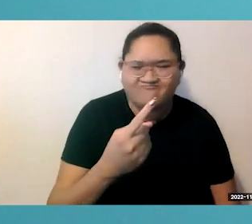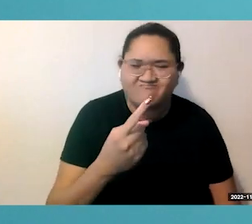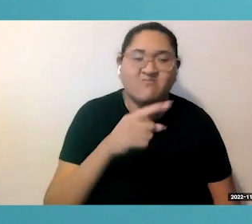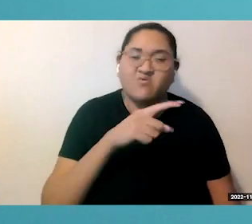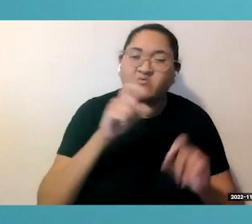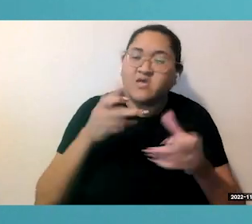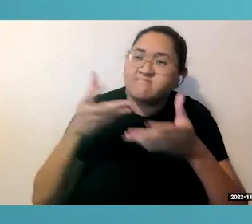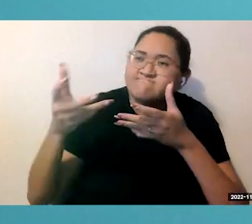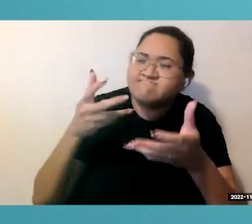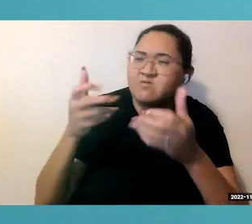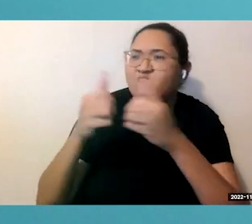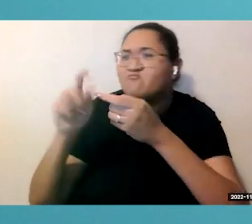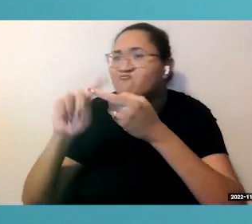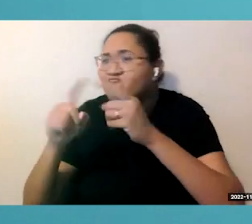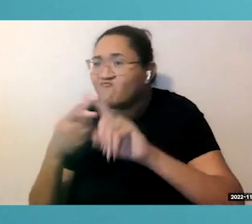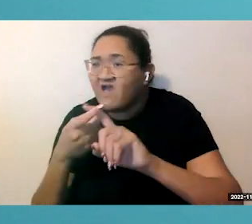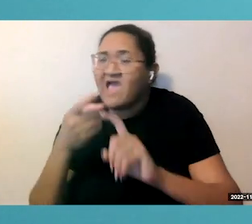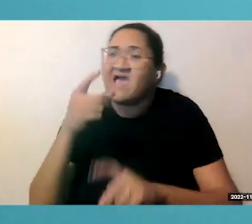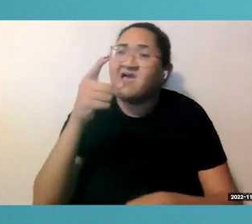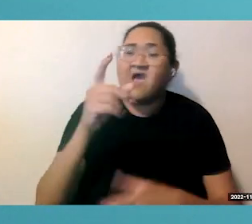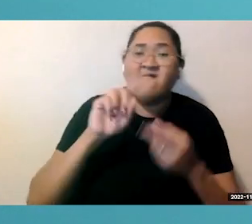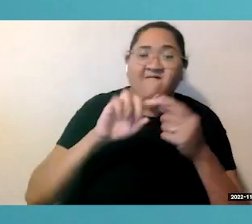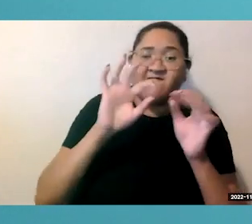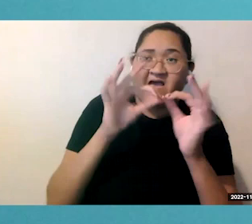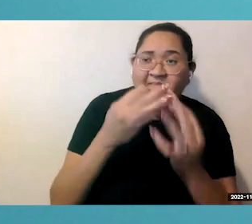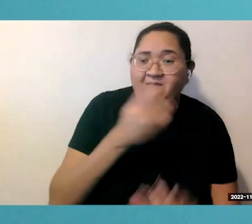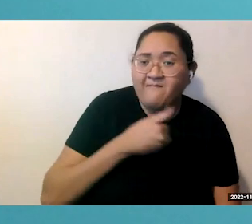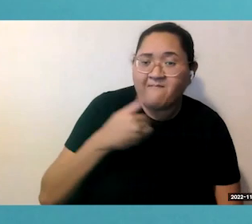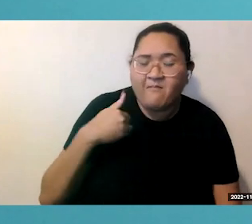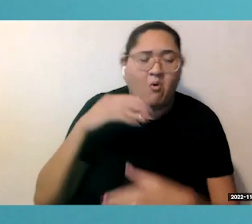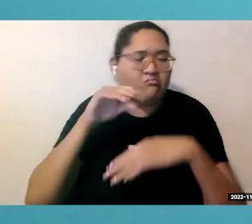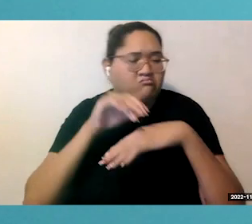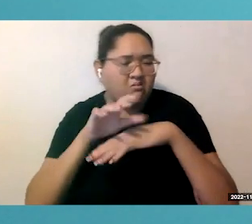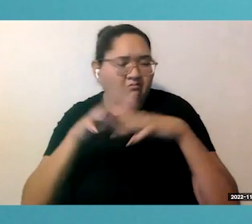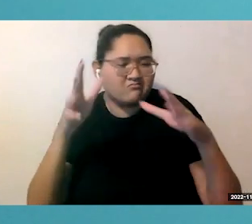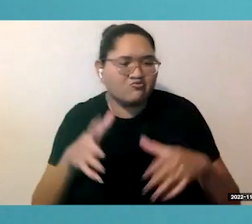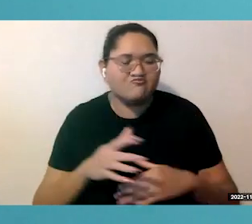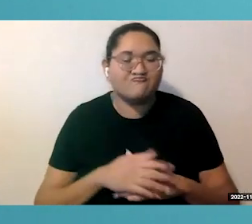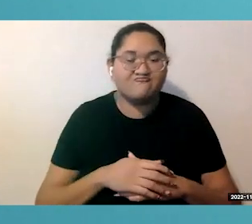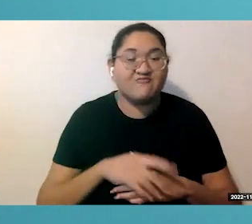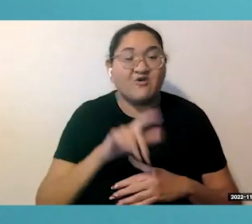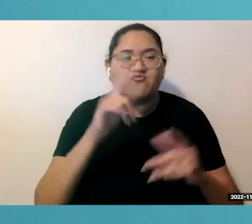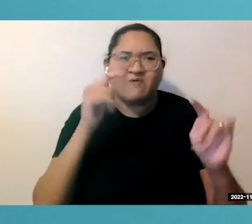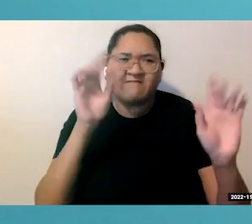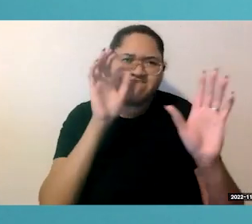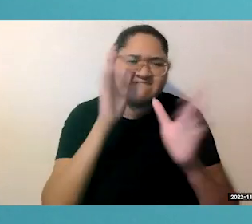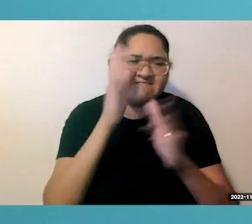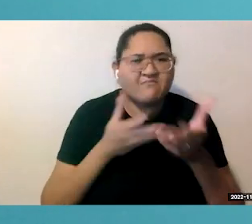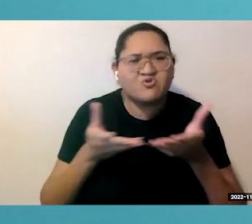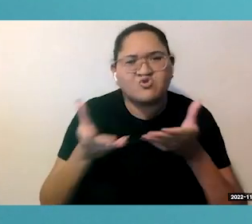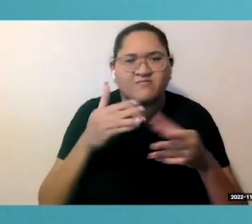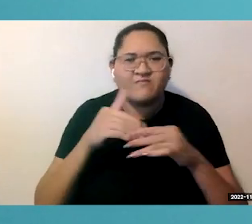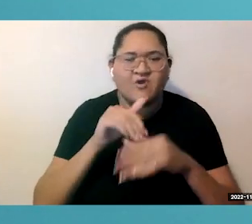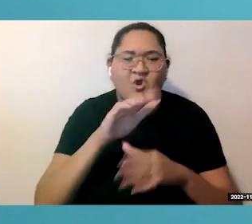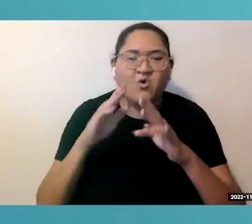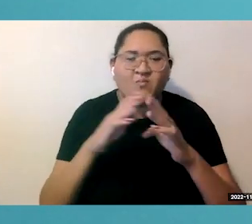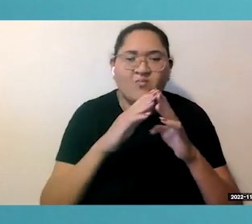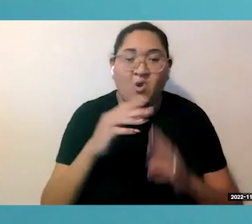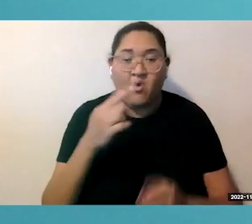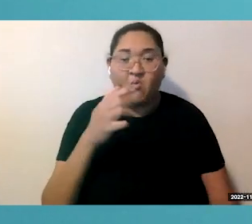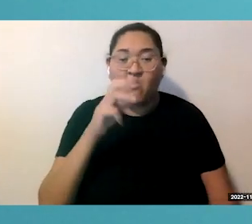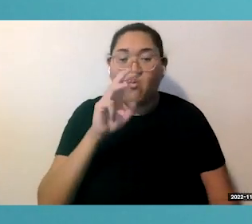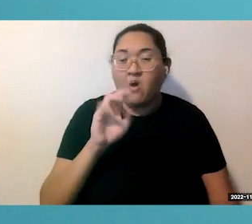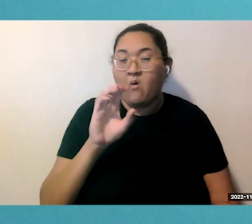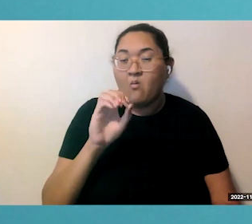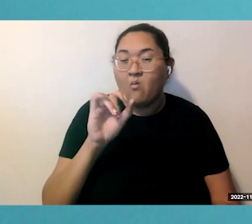not alone. It may help to talk to a trusted friend, family member, or counselor. Seek out services in your community.